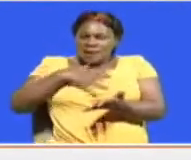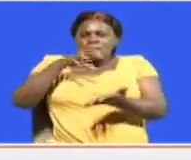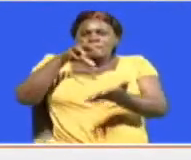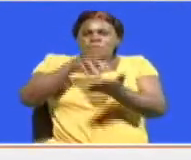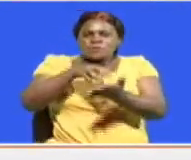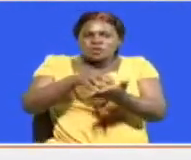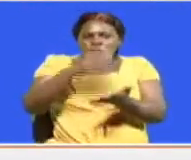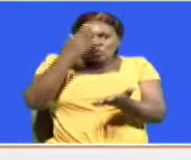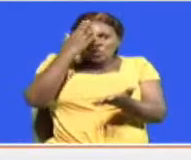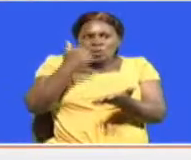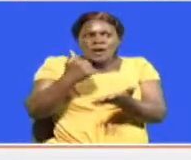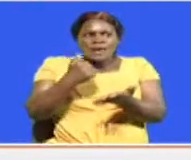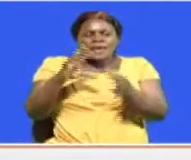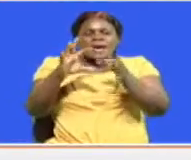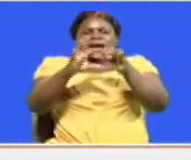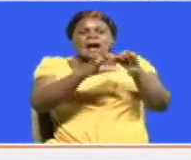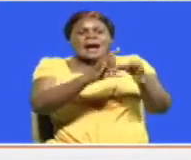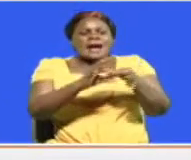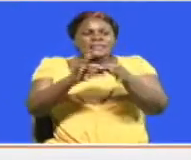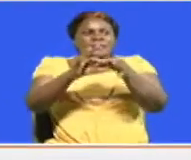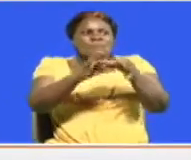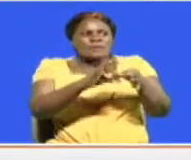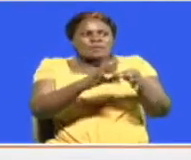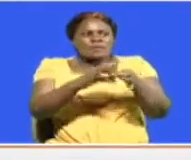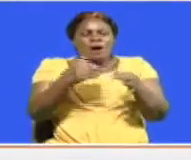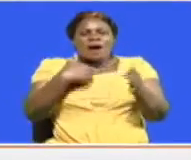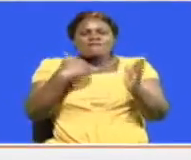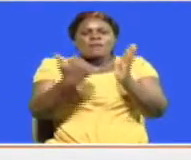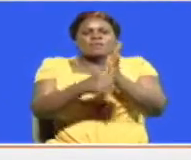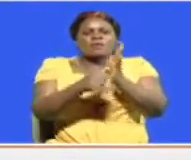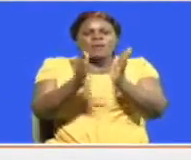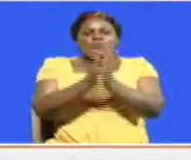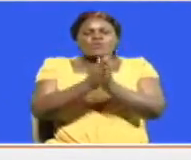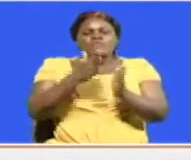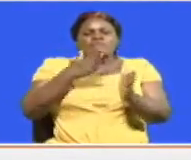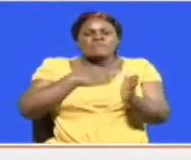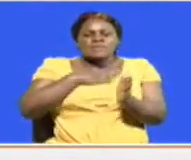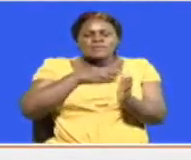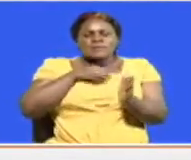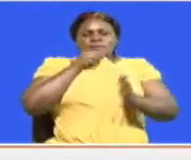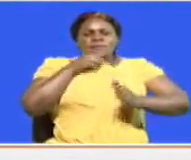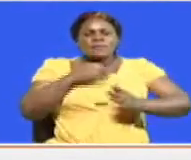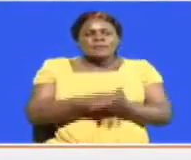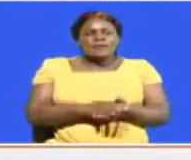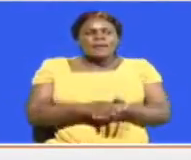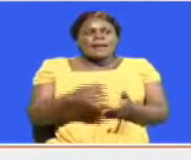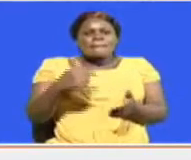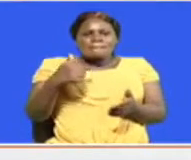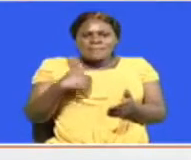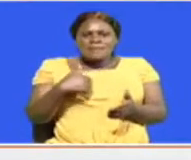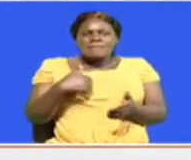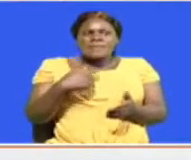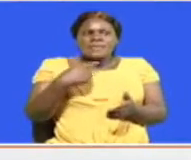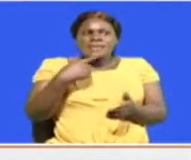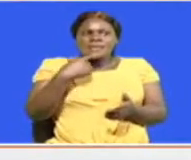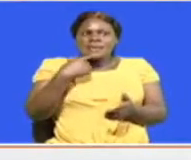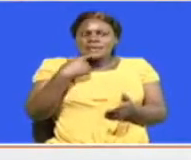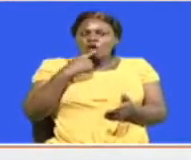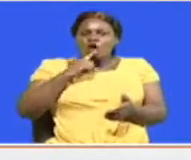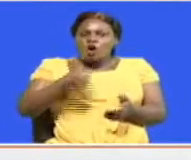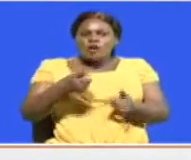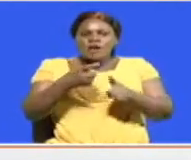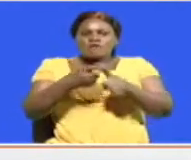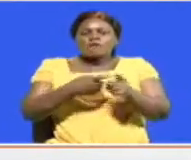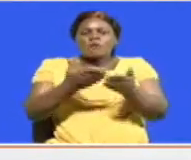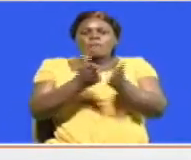That is why these Azimio people have a problem with me together with the press. Mimi ni mtu ya kuchukua amri kwa raia.